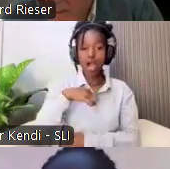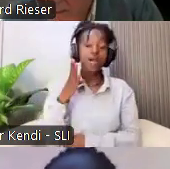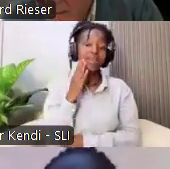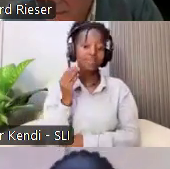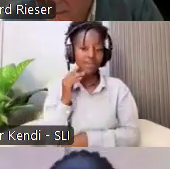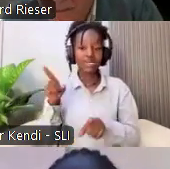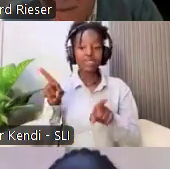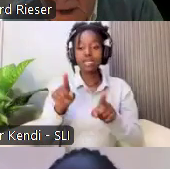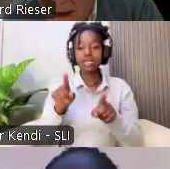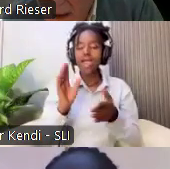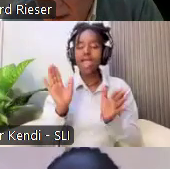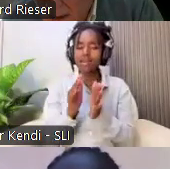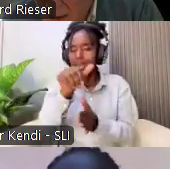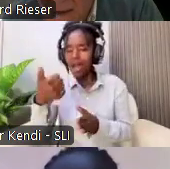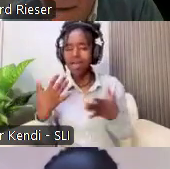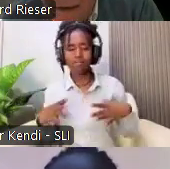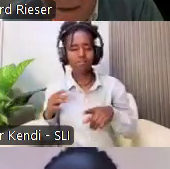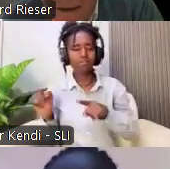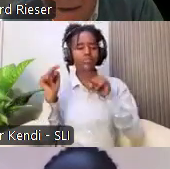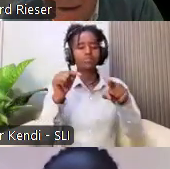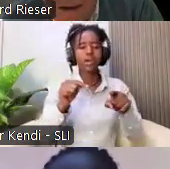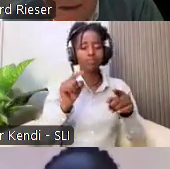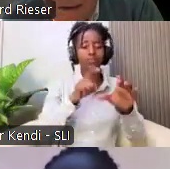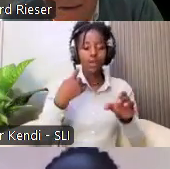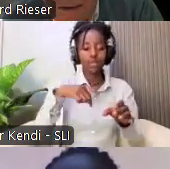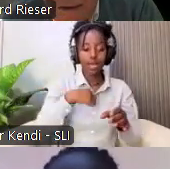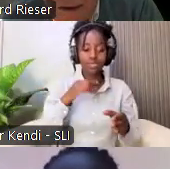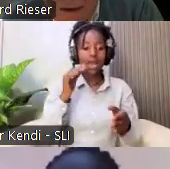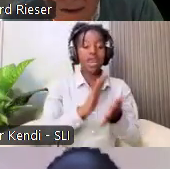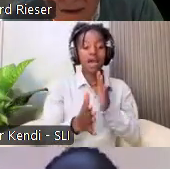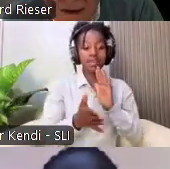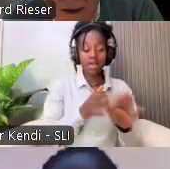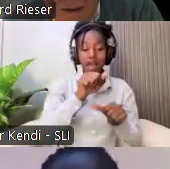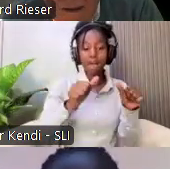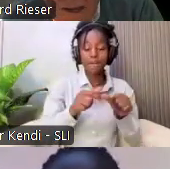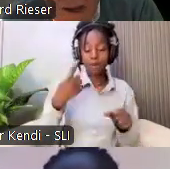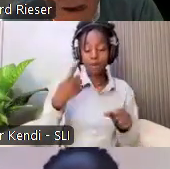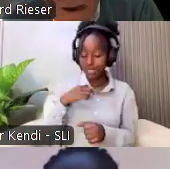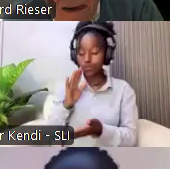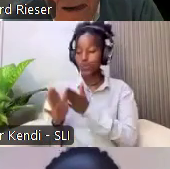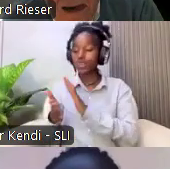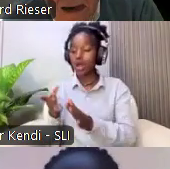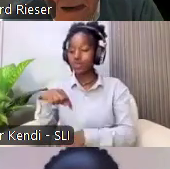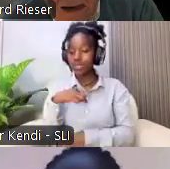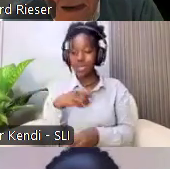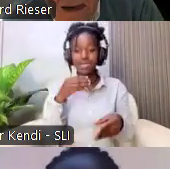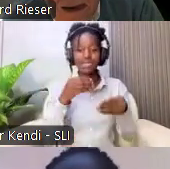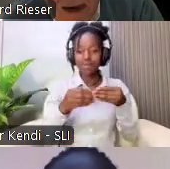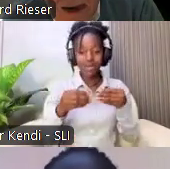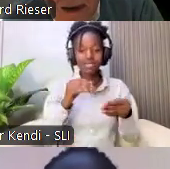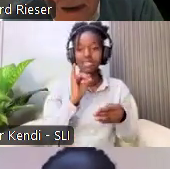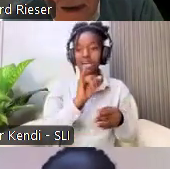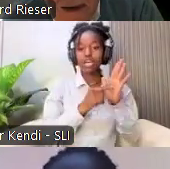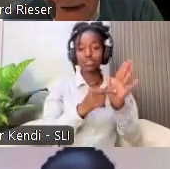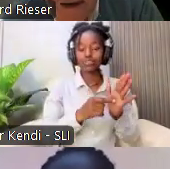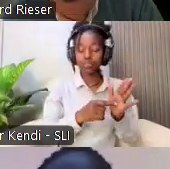example. Nothing about us without us. Disability isn't inability. That's one of my